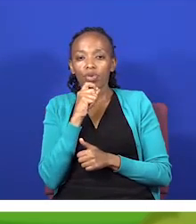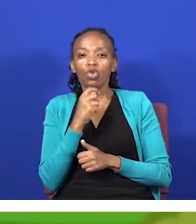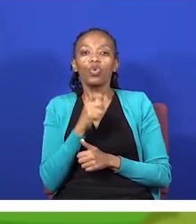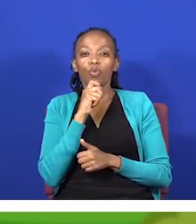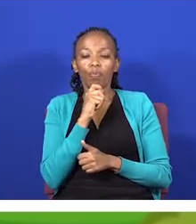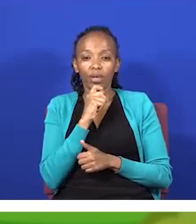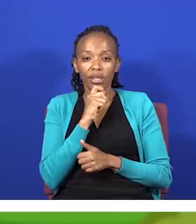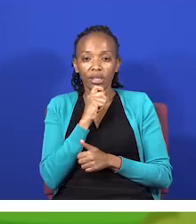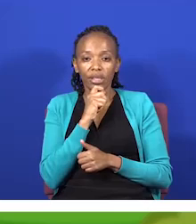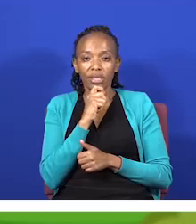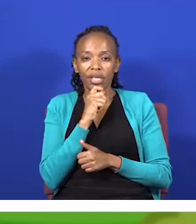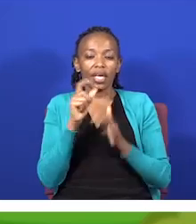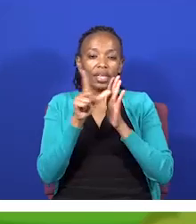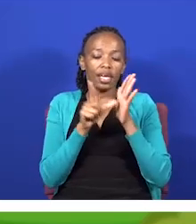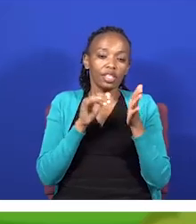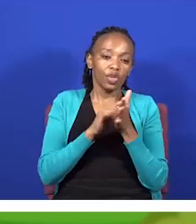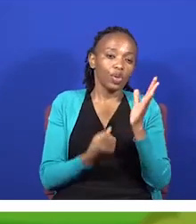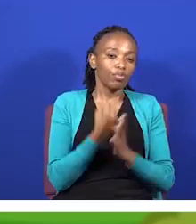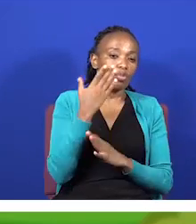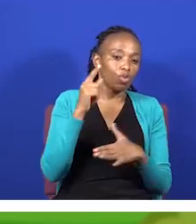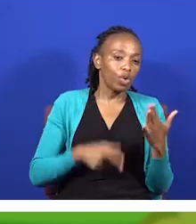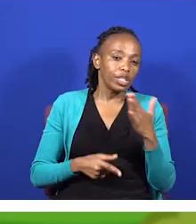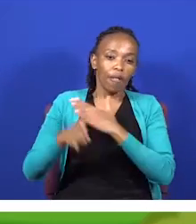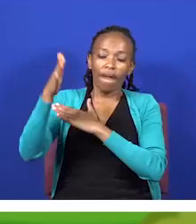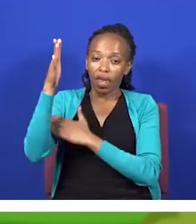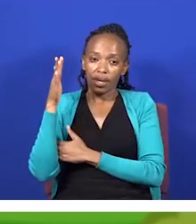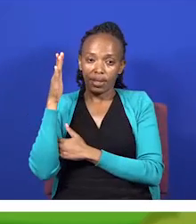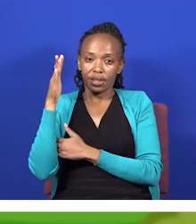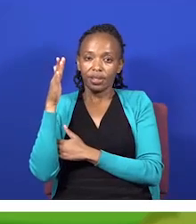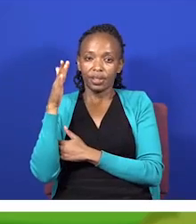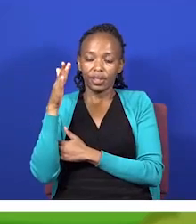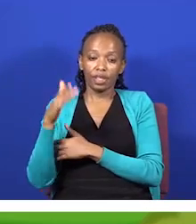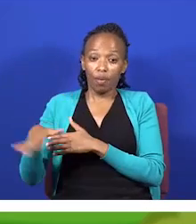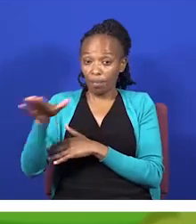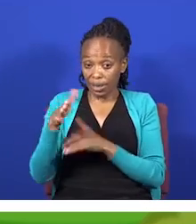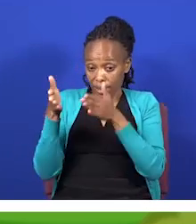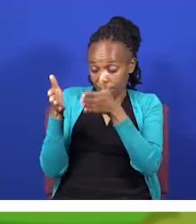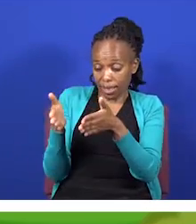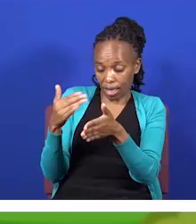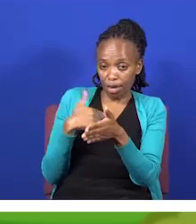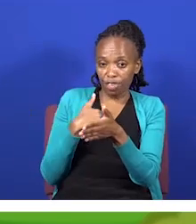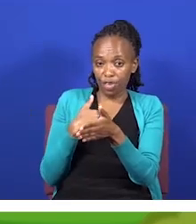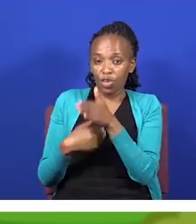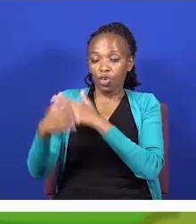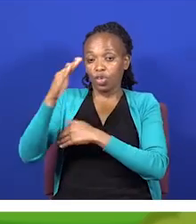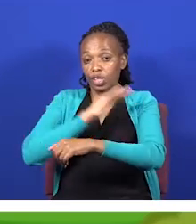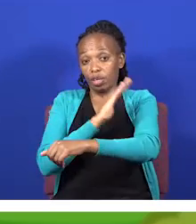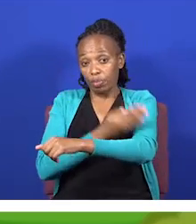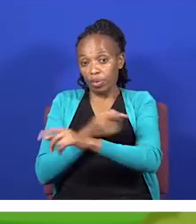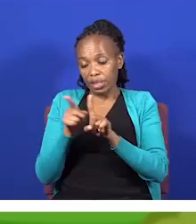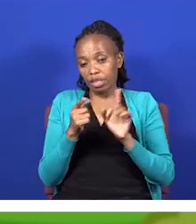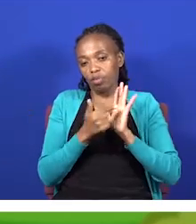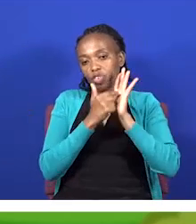And the lesson that came out was that God's presence was there, God's power was